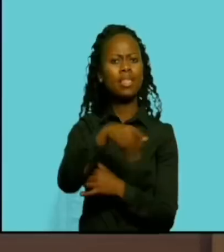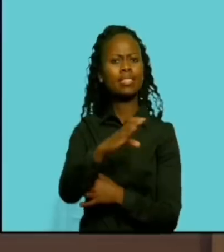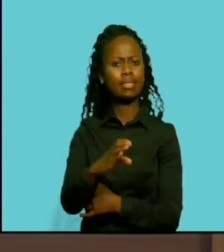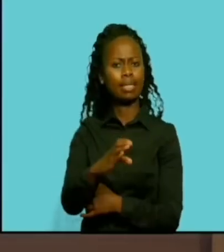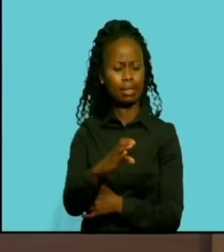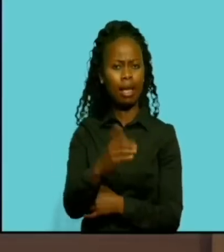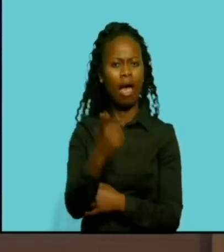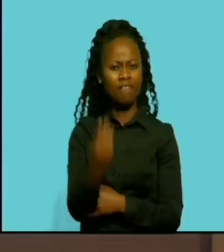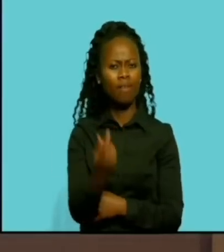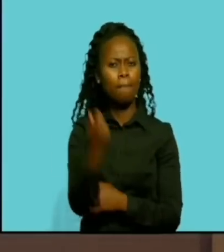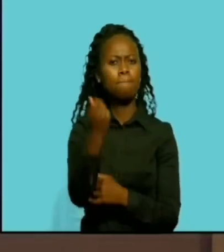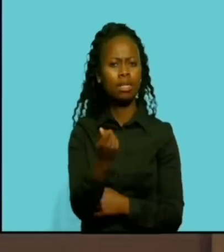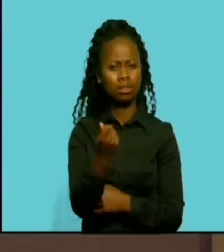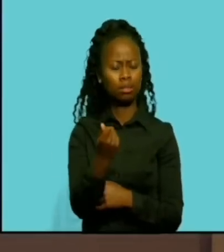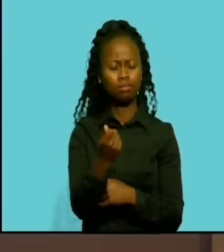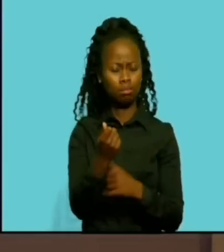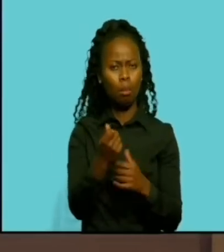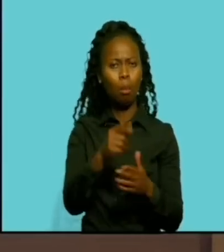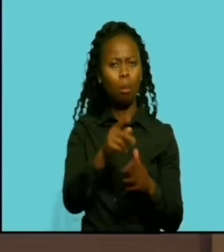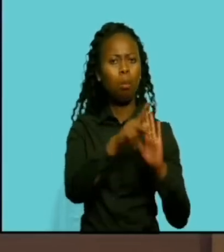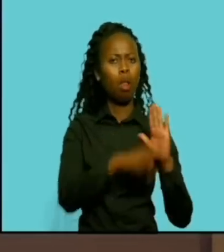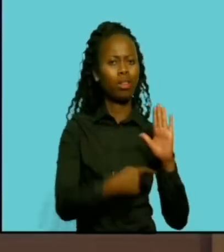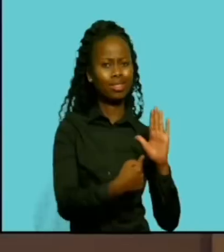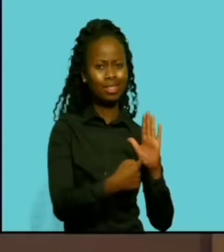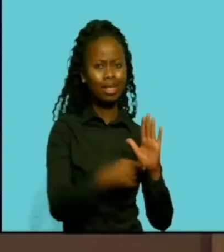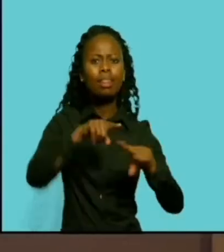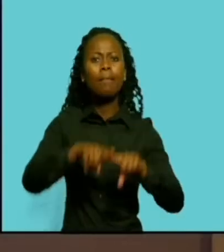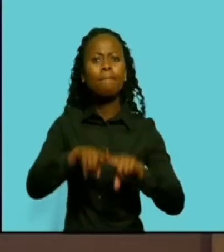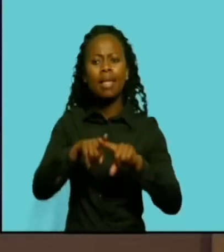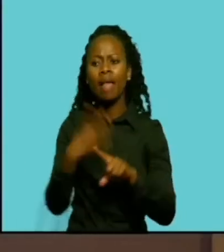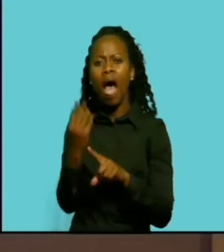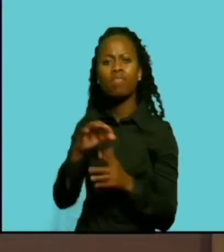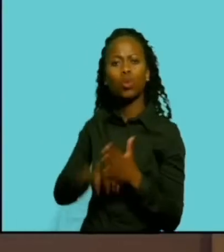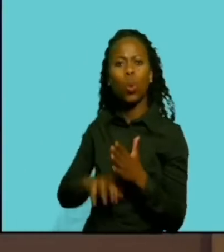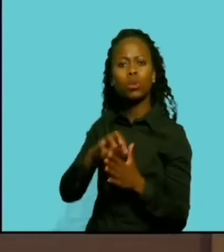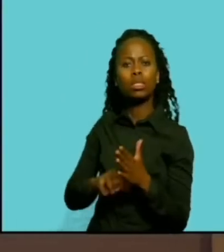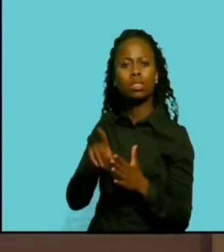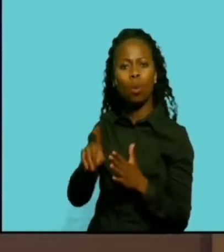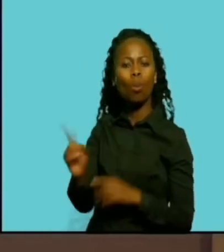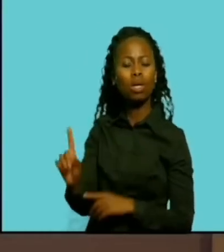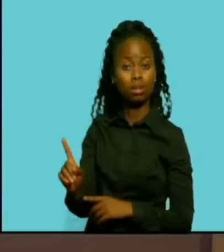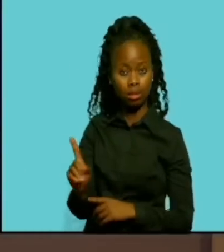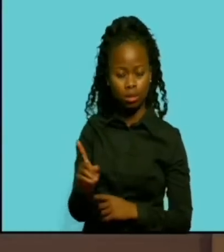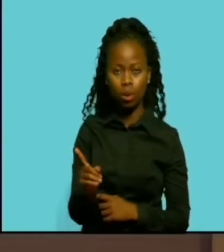system, which means that we make sure that the banking system